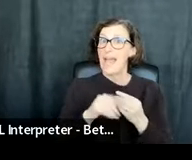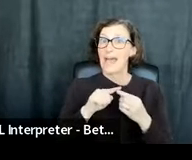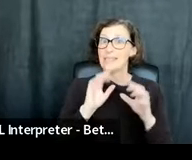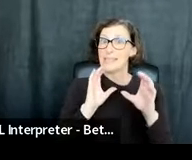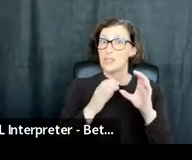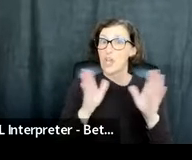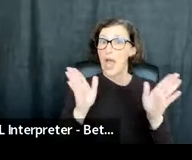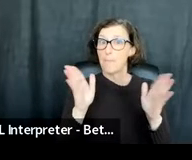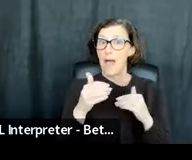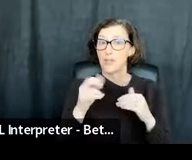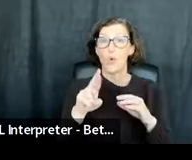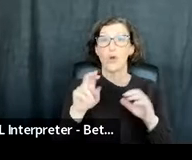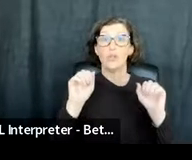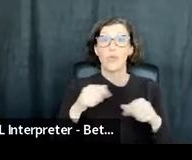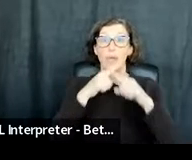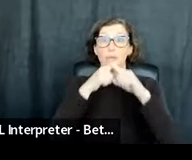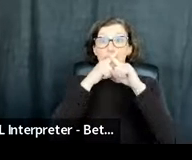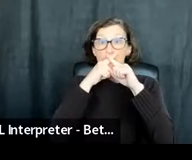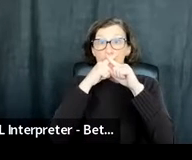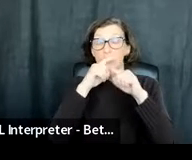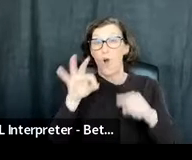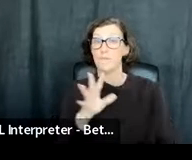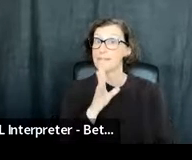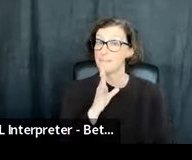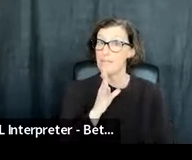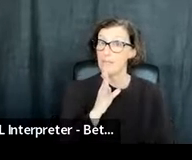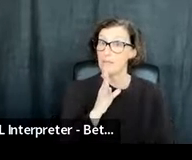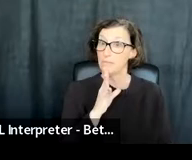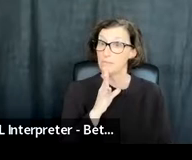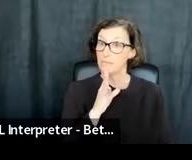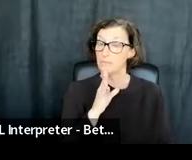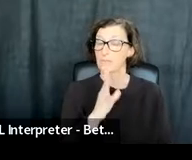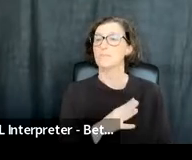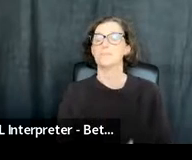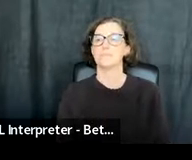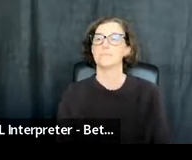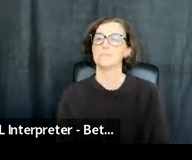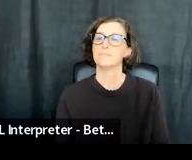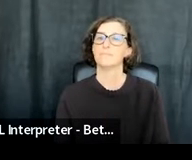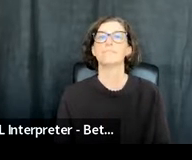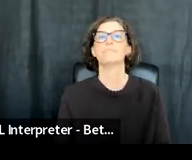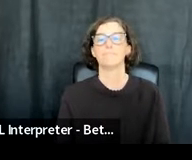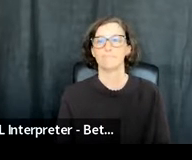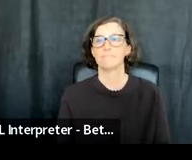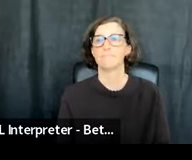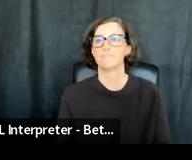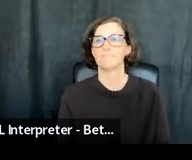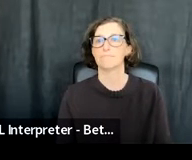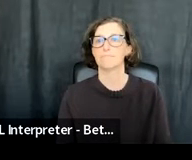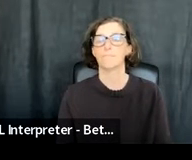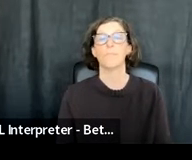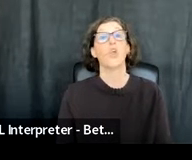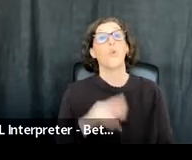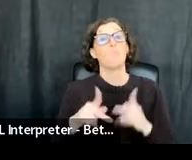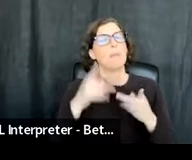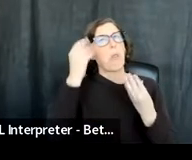you can unmute yourself all day. All day, is that right? I think it's all day. Yeah, and while people are maybe